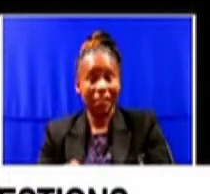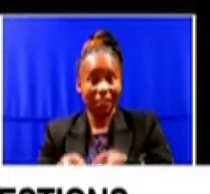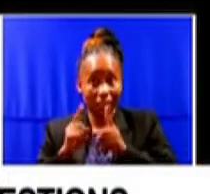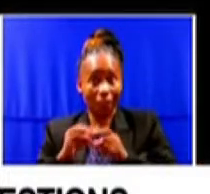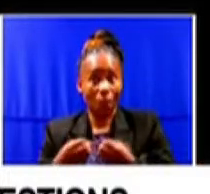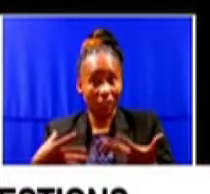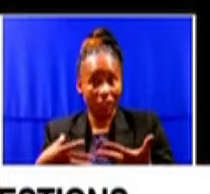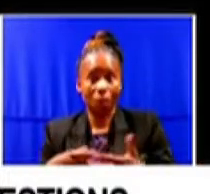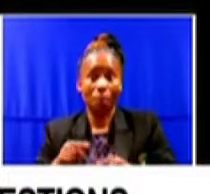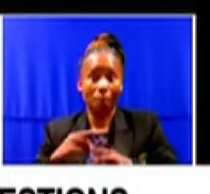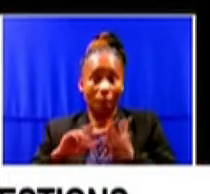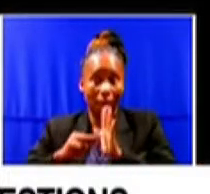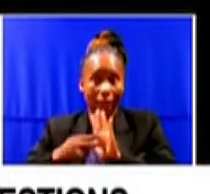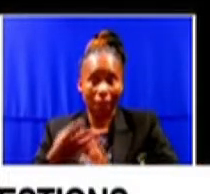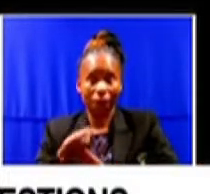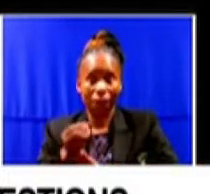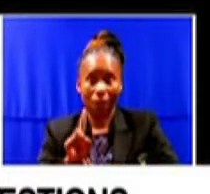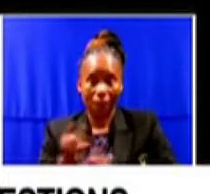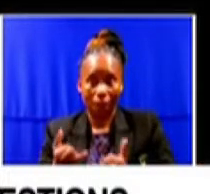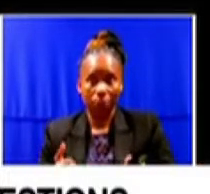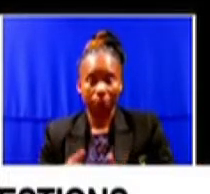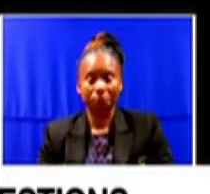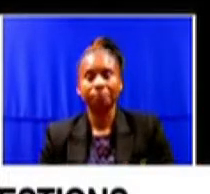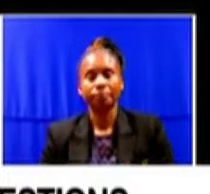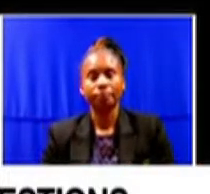Mr. President.